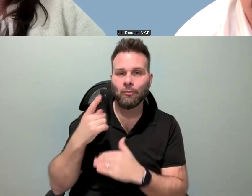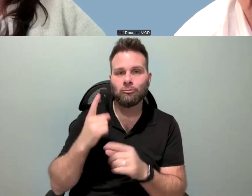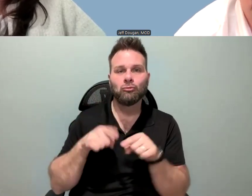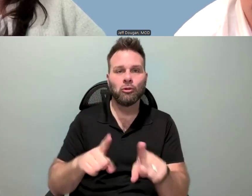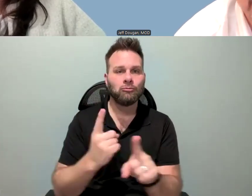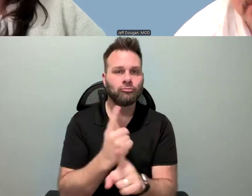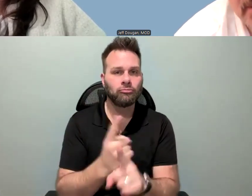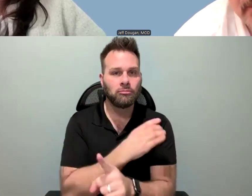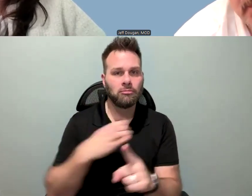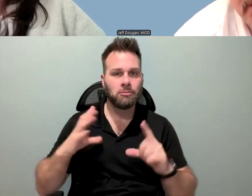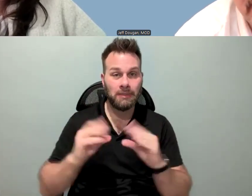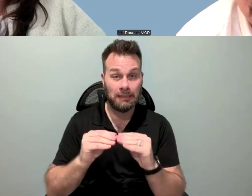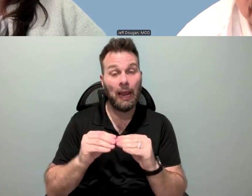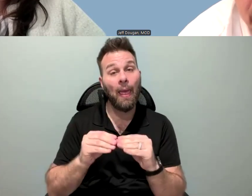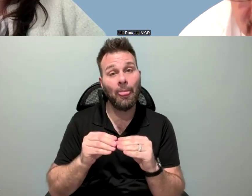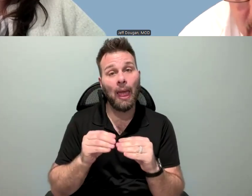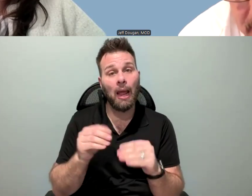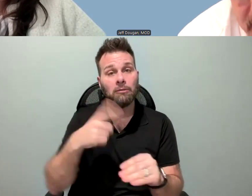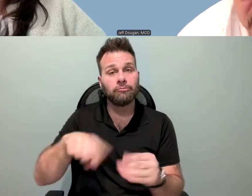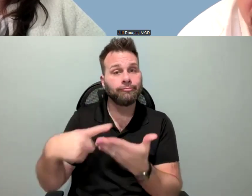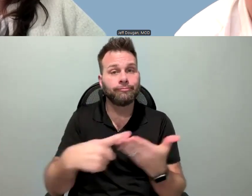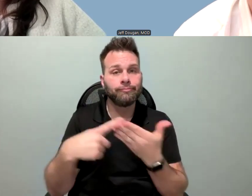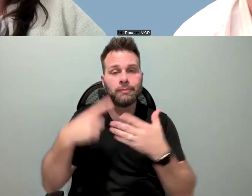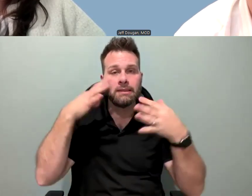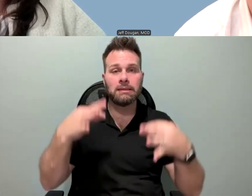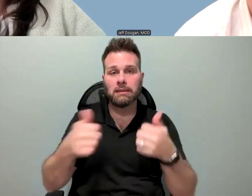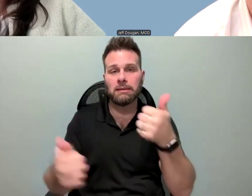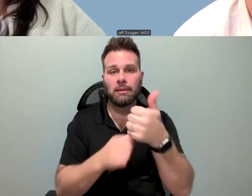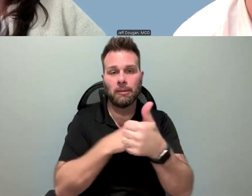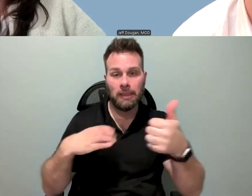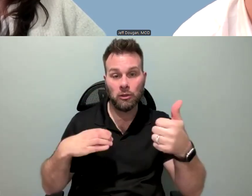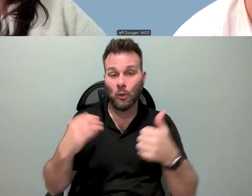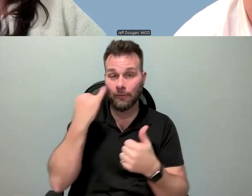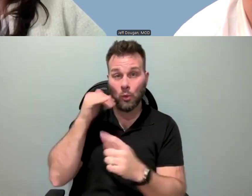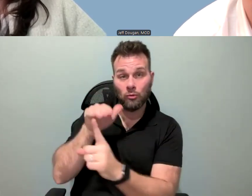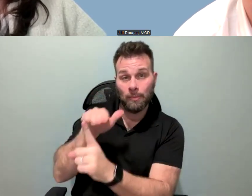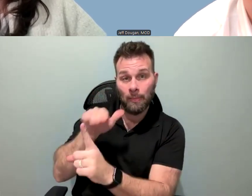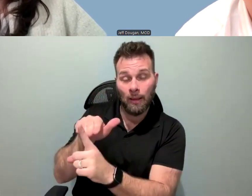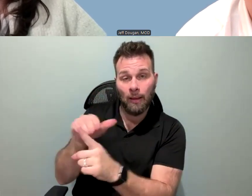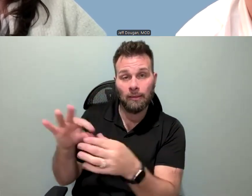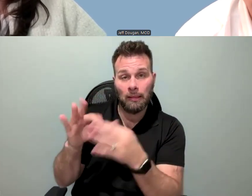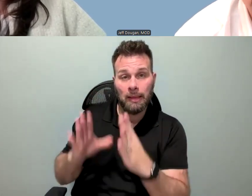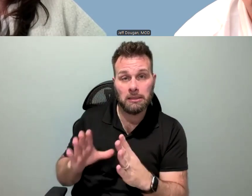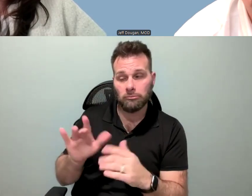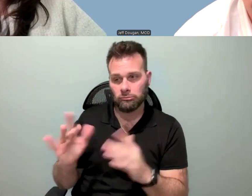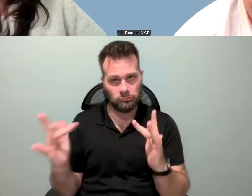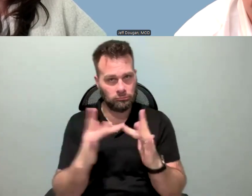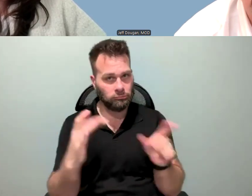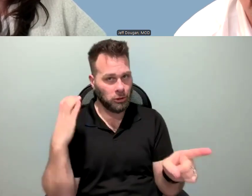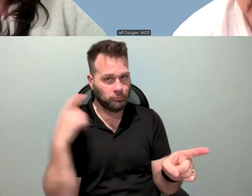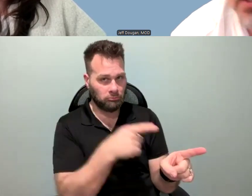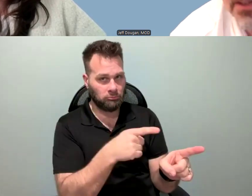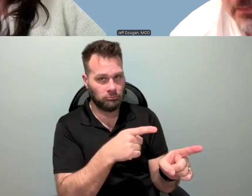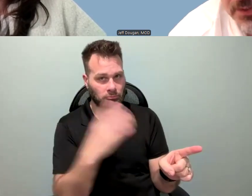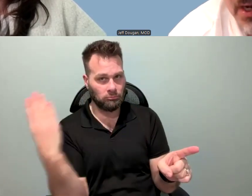then decided who the subcommittee would be. So if that's happening, you just want to remind the liaison that they really want to reach out to the chairperson to ensure that